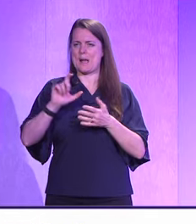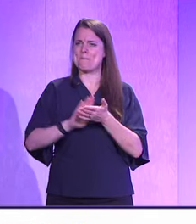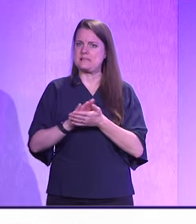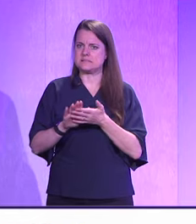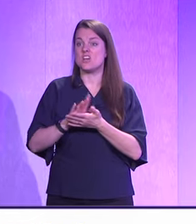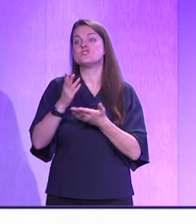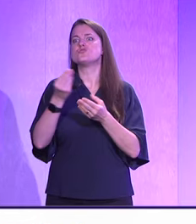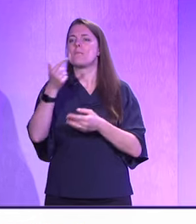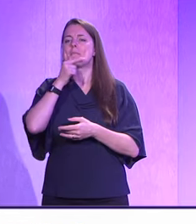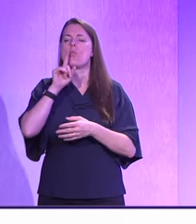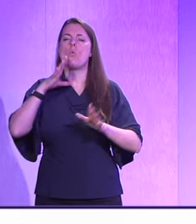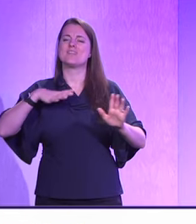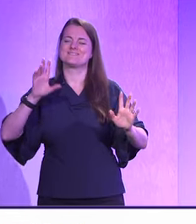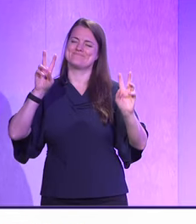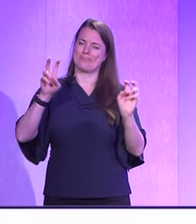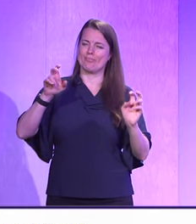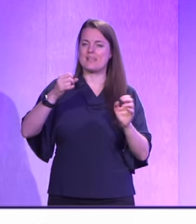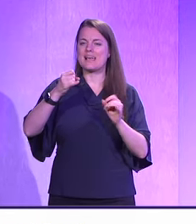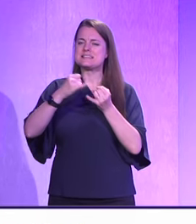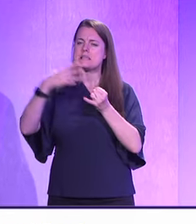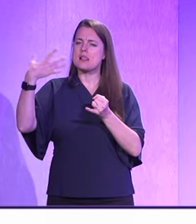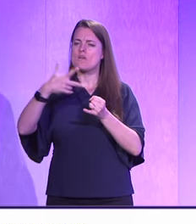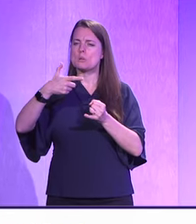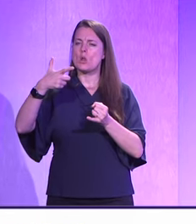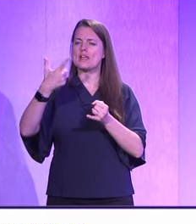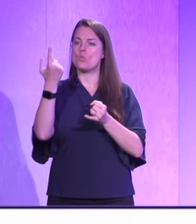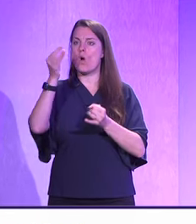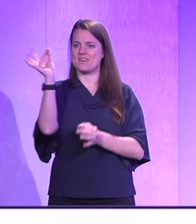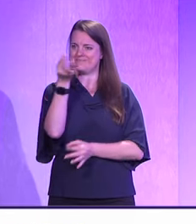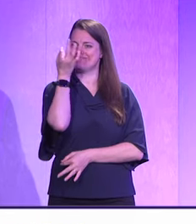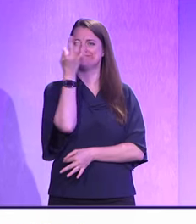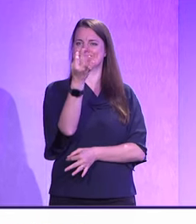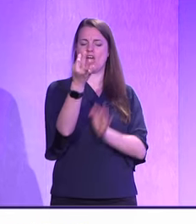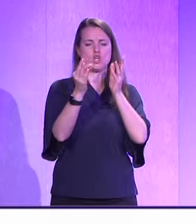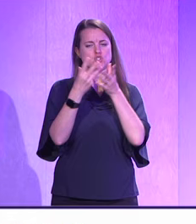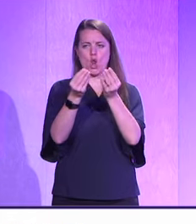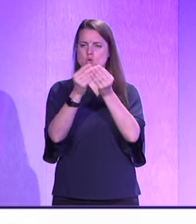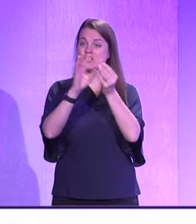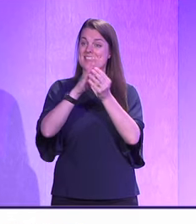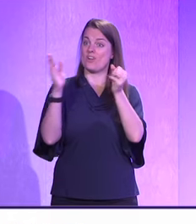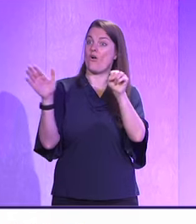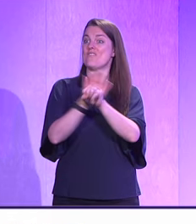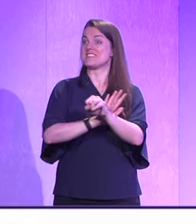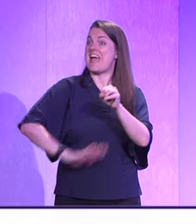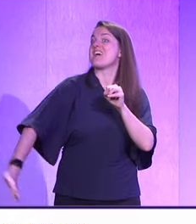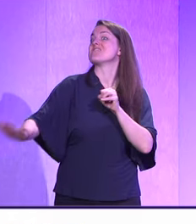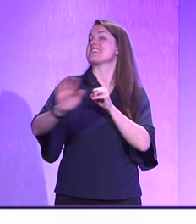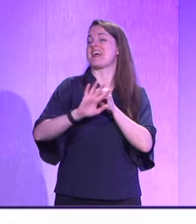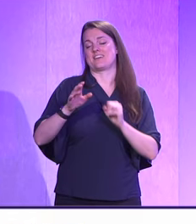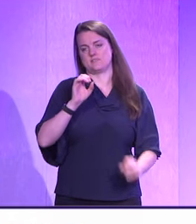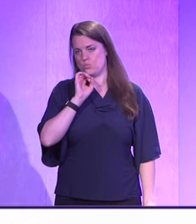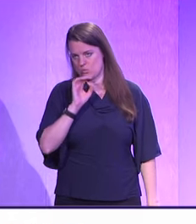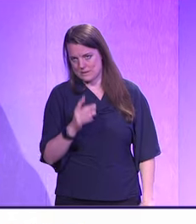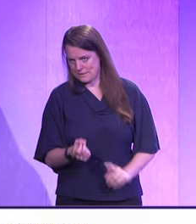Some people are looking for like a silver bullet, and that we'll just adopt Team Topologies and that will solve all our problems. There's lots of other stuff we need to look at too. They